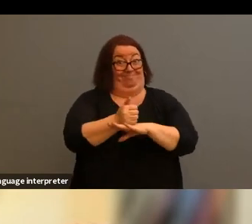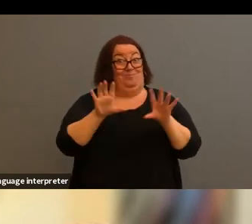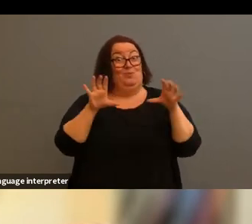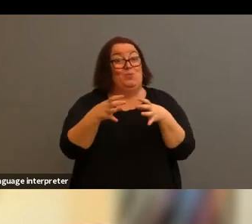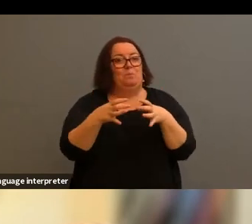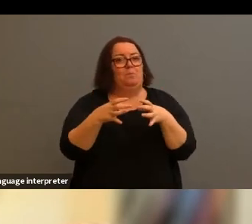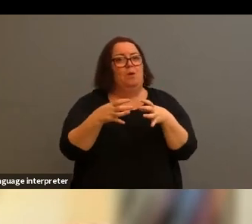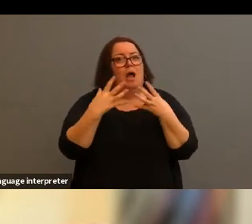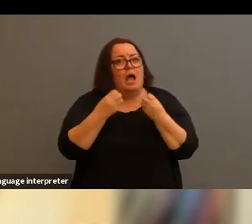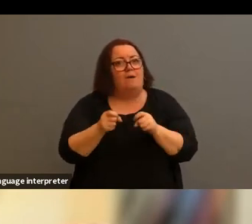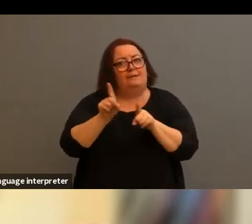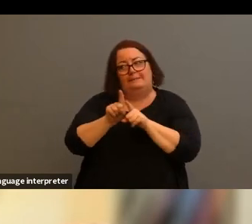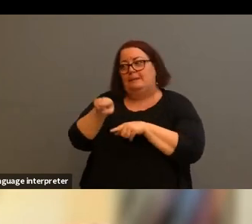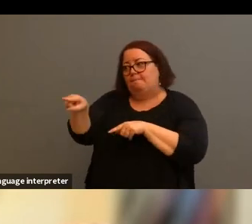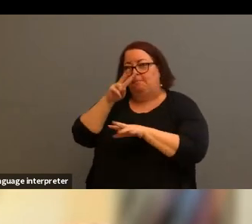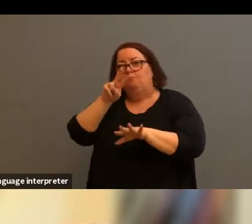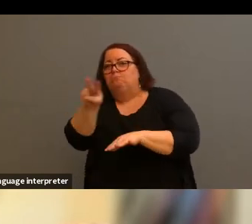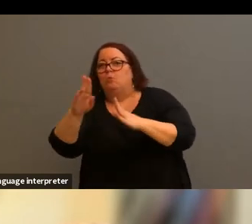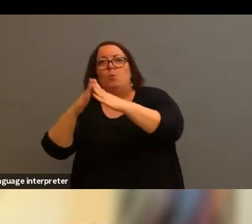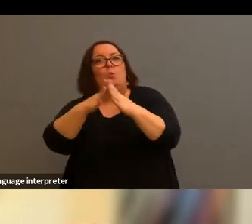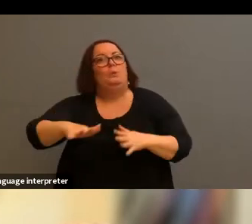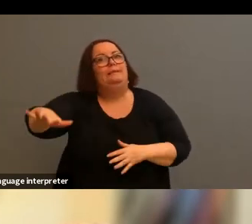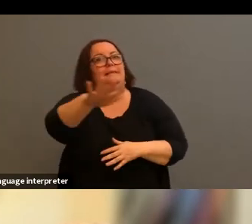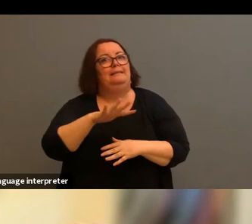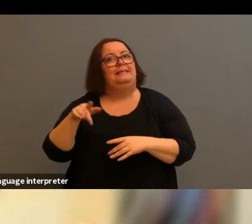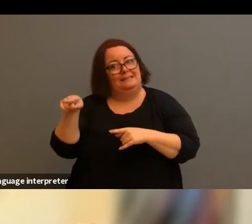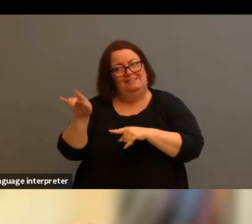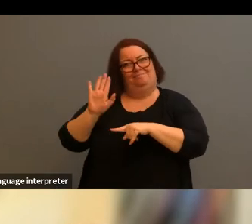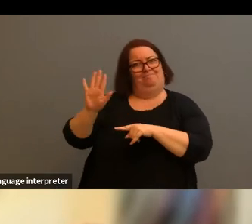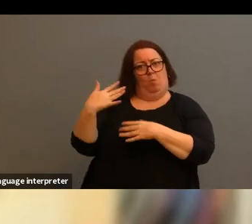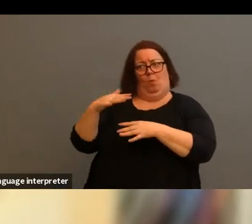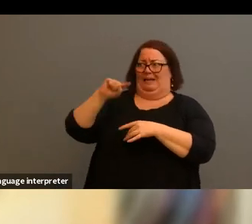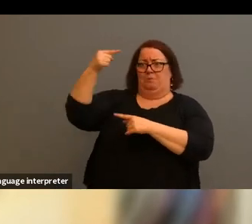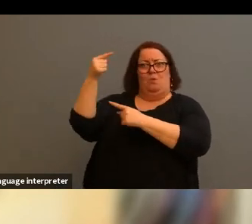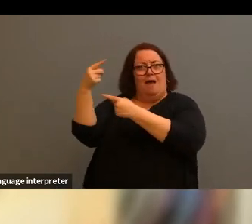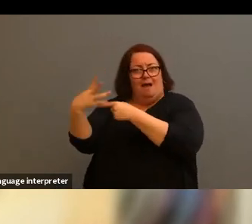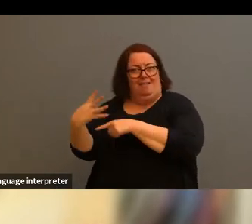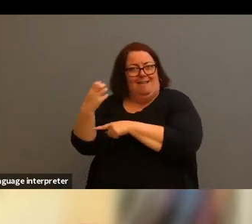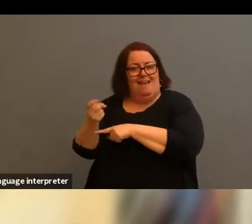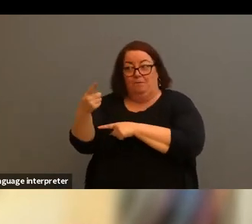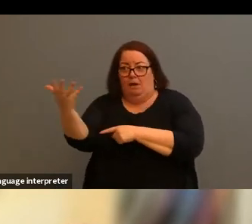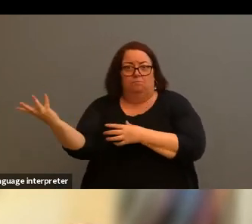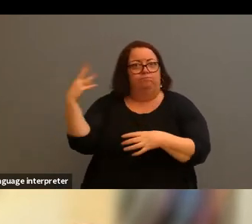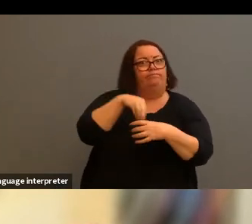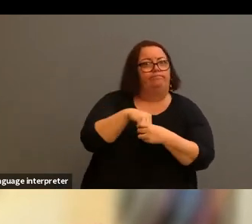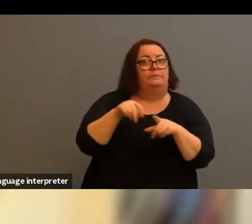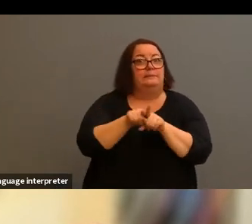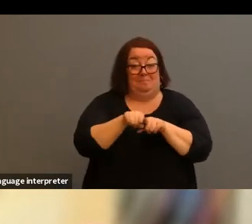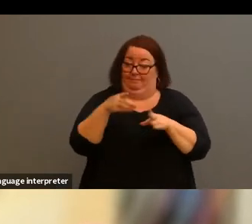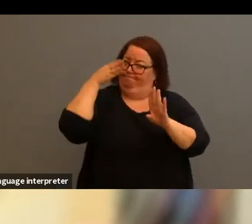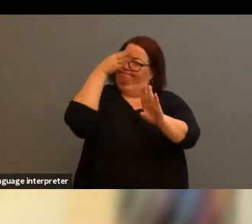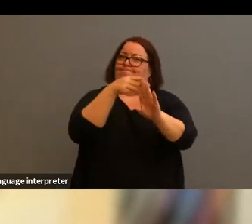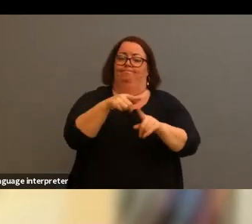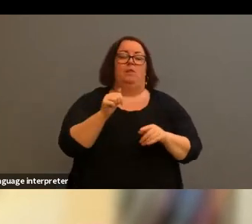maybe one of the key instrument within the agenda, but also in development in general. And from the point